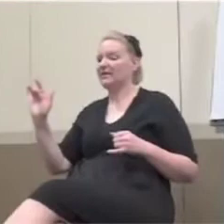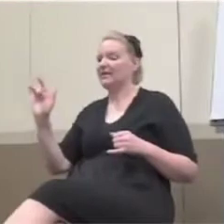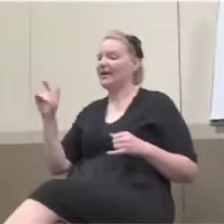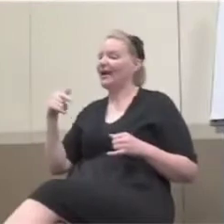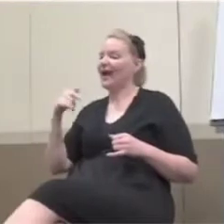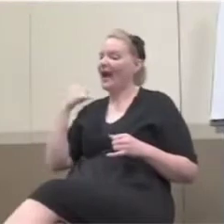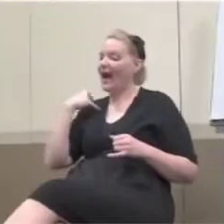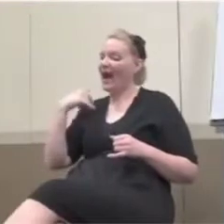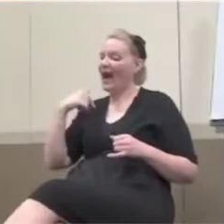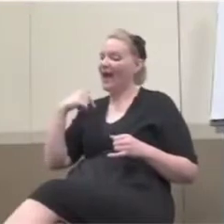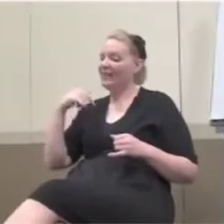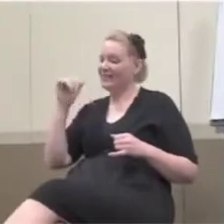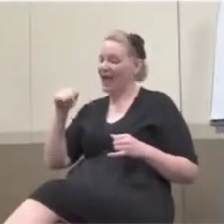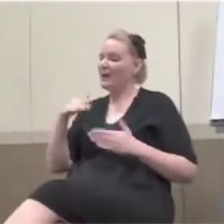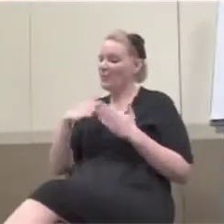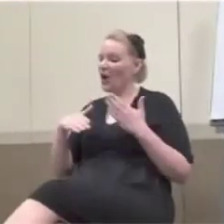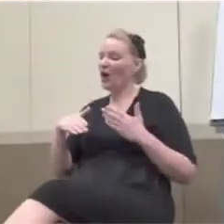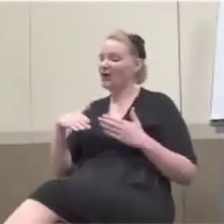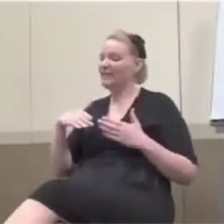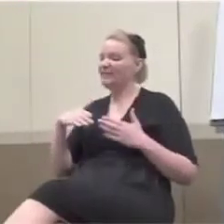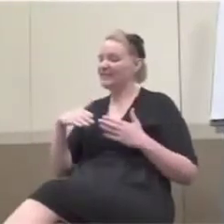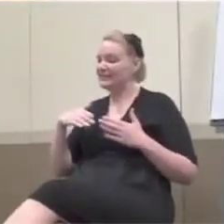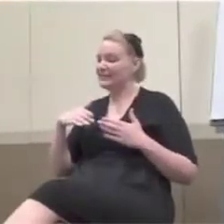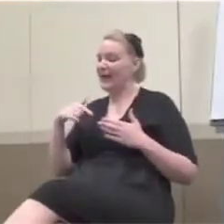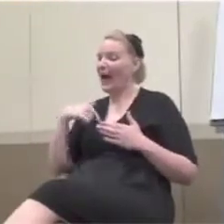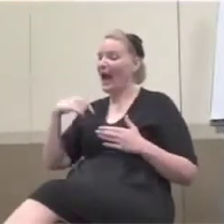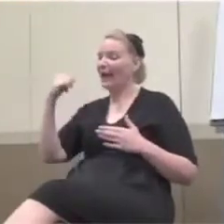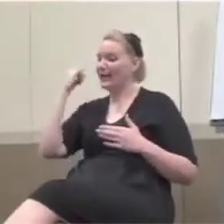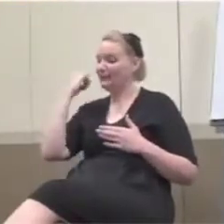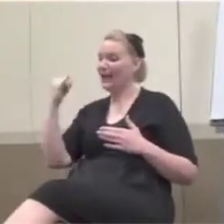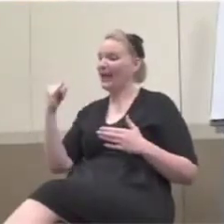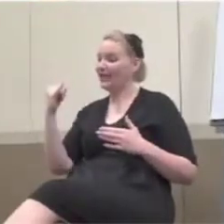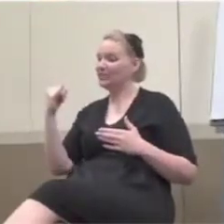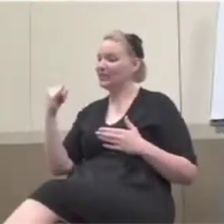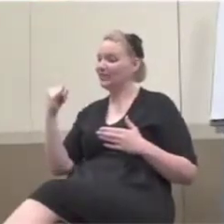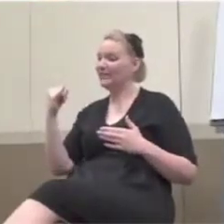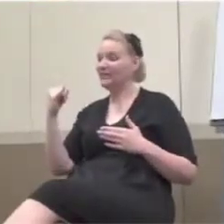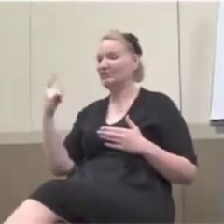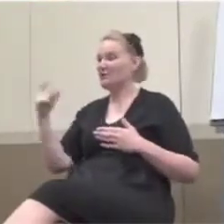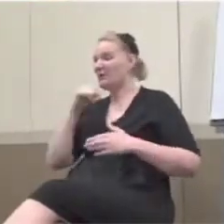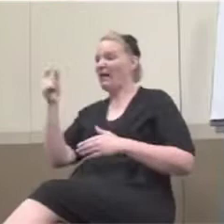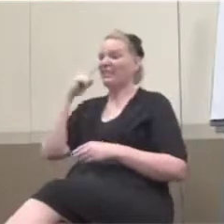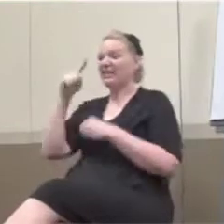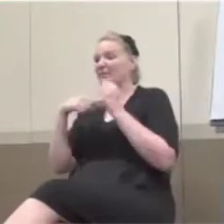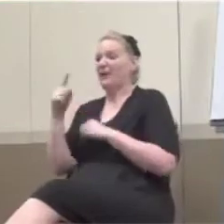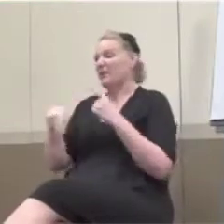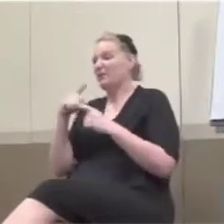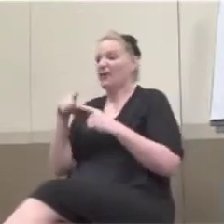potentially imagine that you were thinking about me when you're